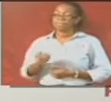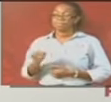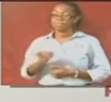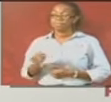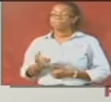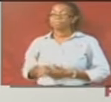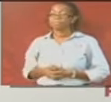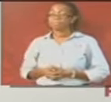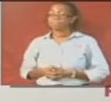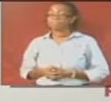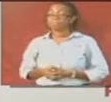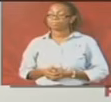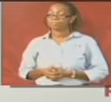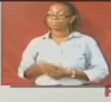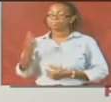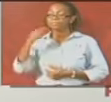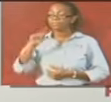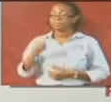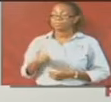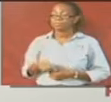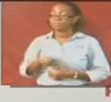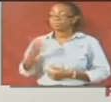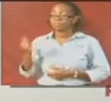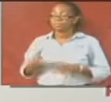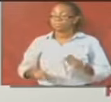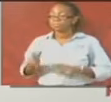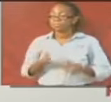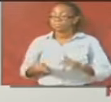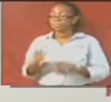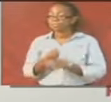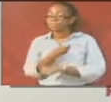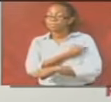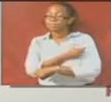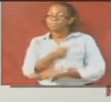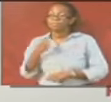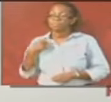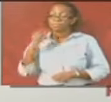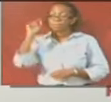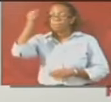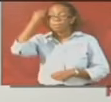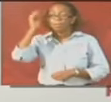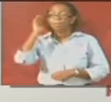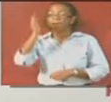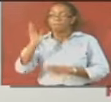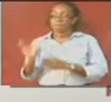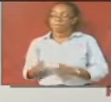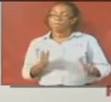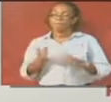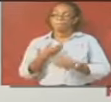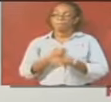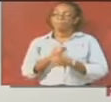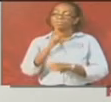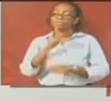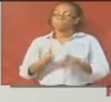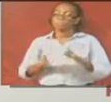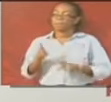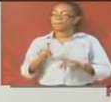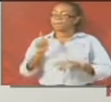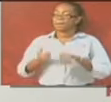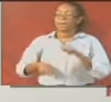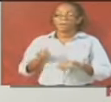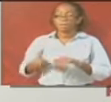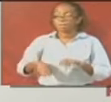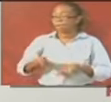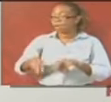health system for other health interventions. Mechanisms will be engaged to ensure that shut-ins are also reached as subsequent phases of